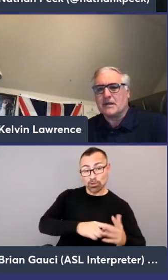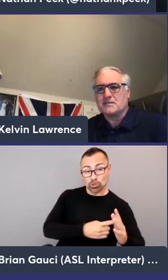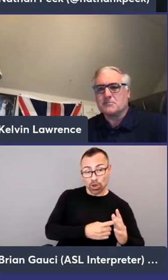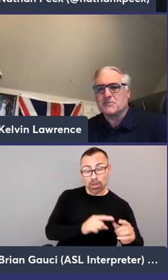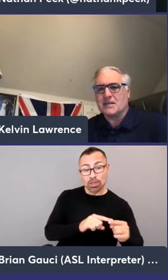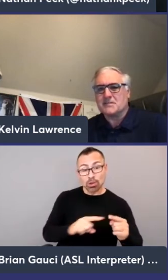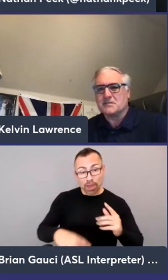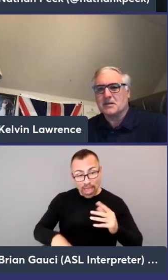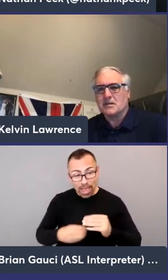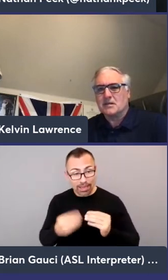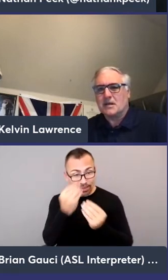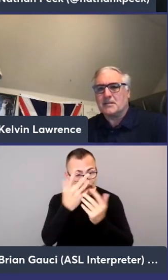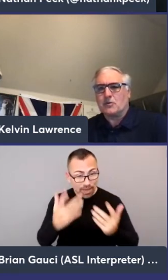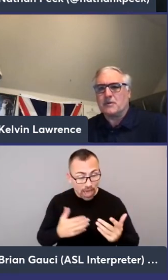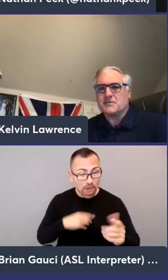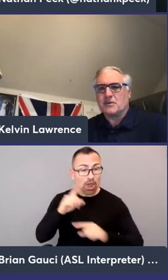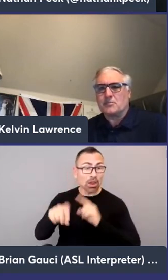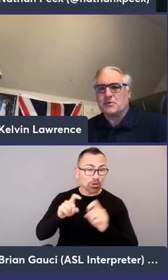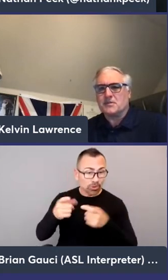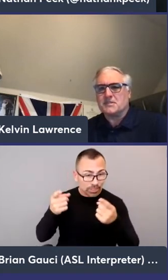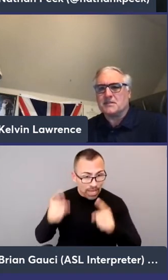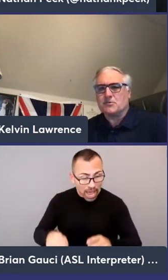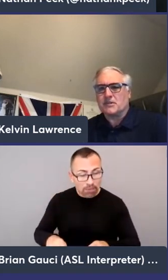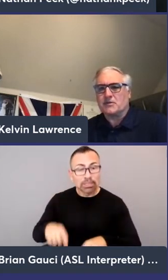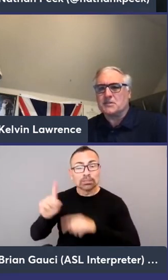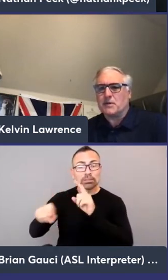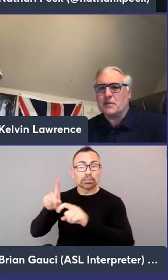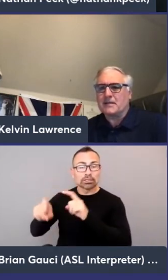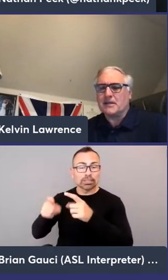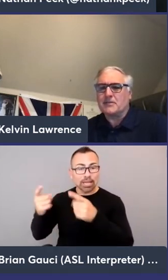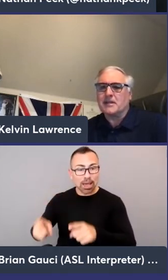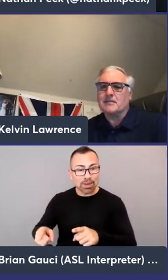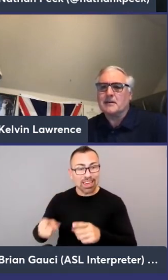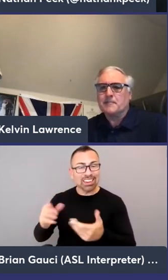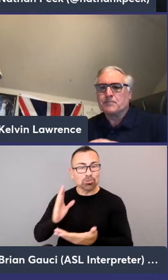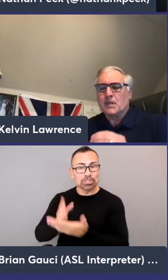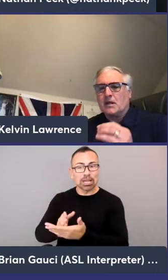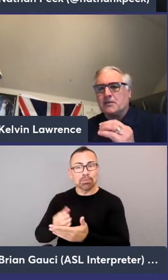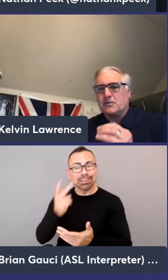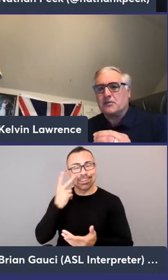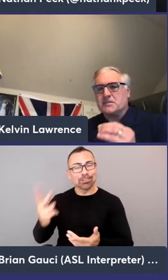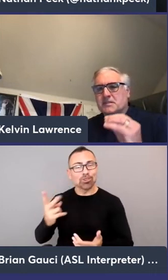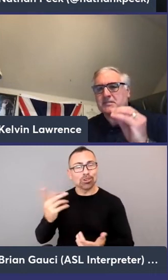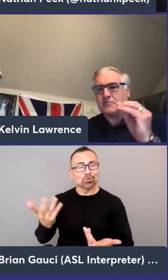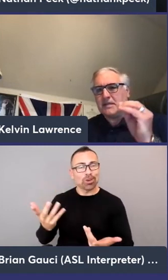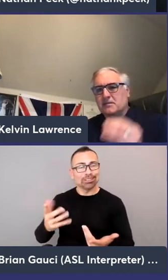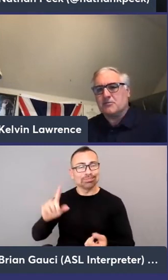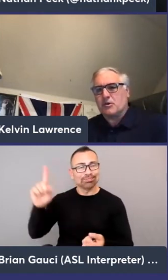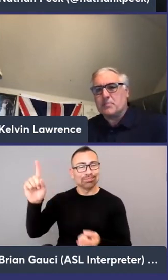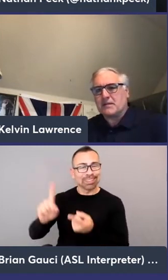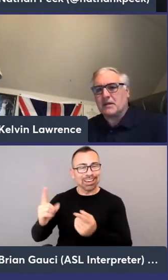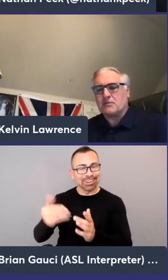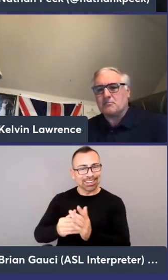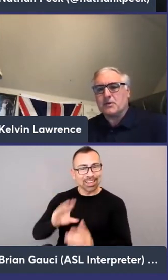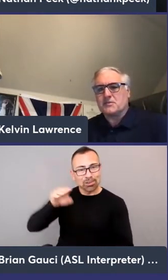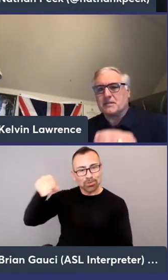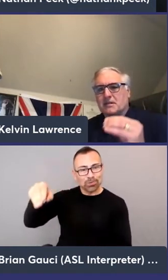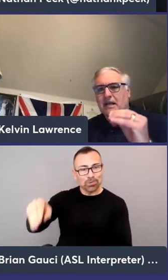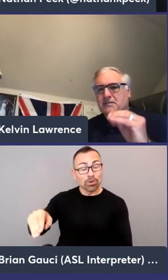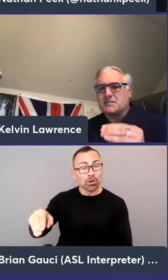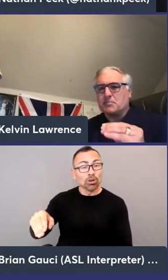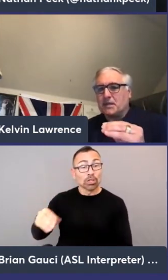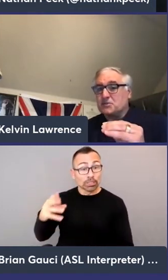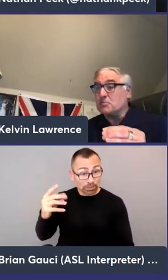queries. We ran some tests. And now we've stopped. You can see it's already on its way back down again. And you'll notice it doesn't immediately drop back down because